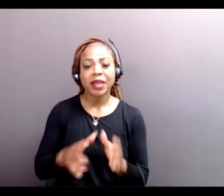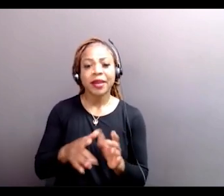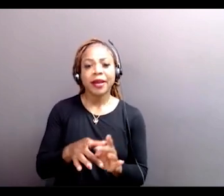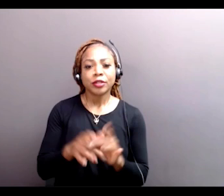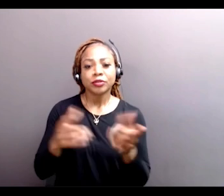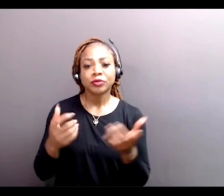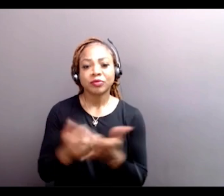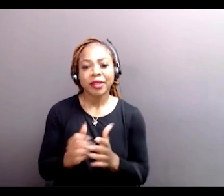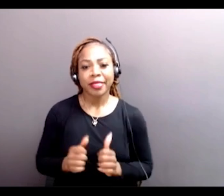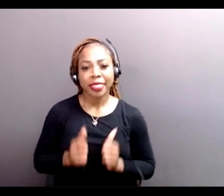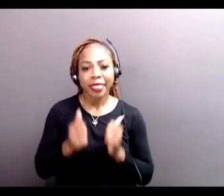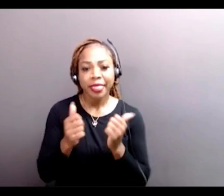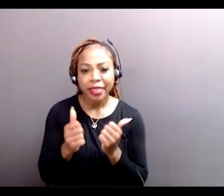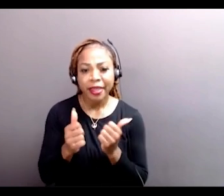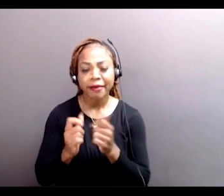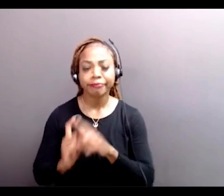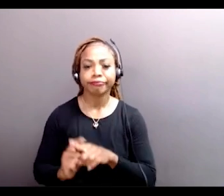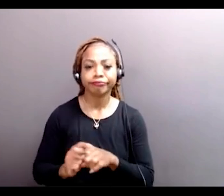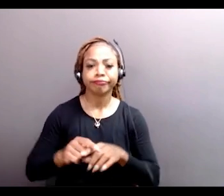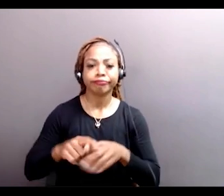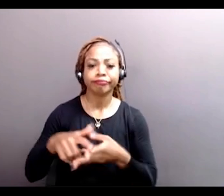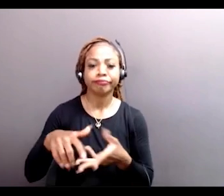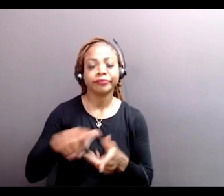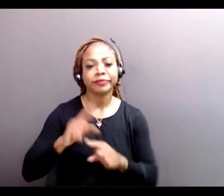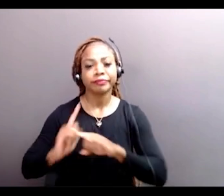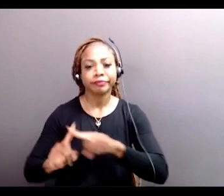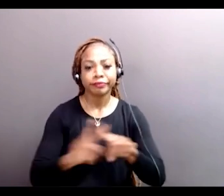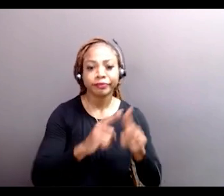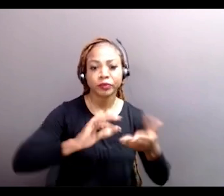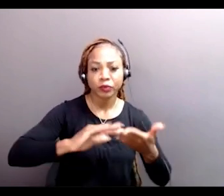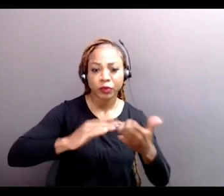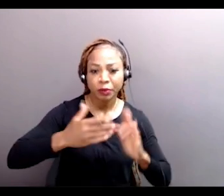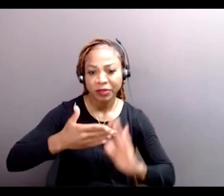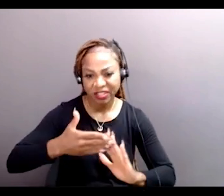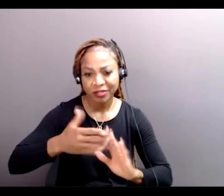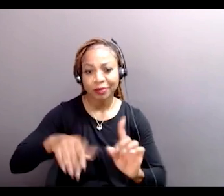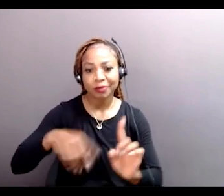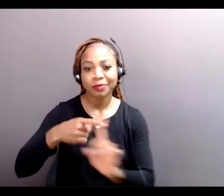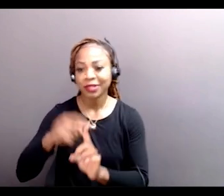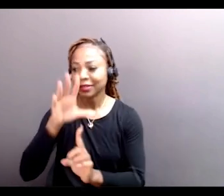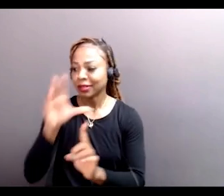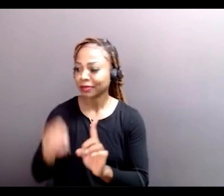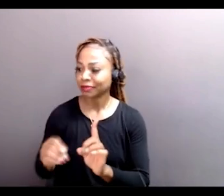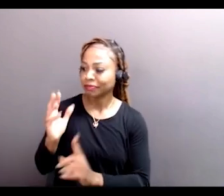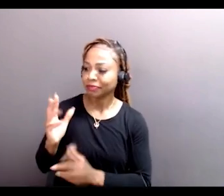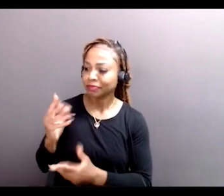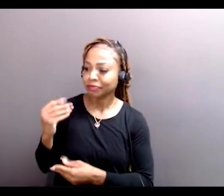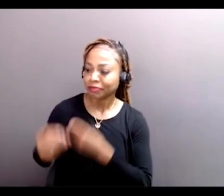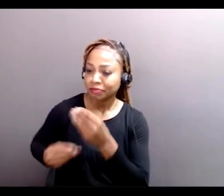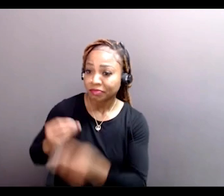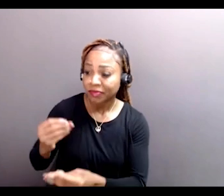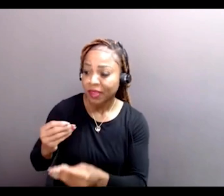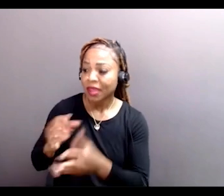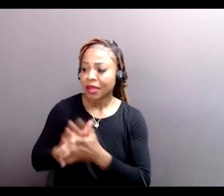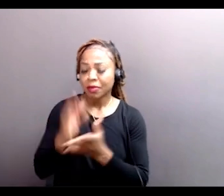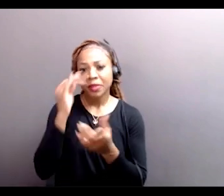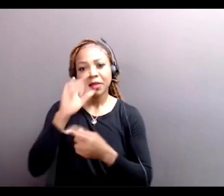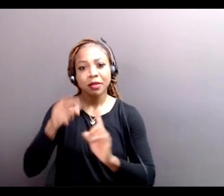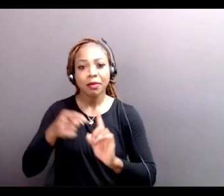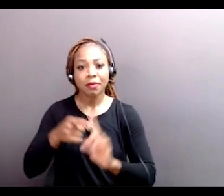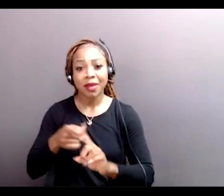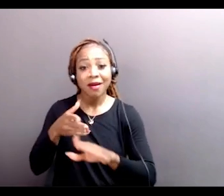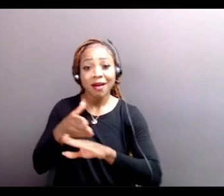interrelated communities, be they Ojibwe, Cree, Haudenosaunee, and also of African descent. And when we think about the afterlife